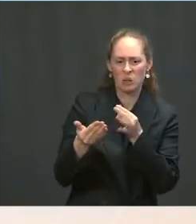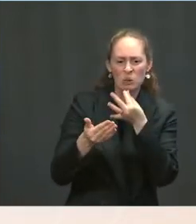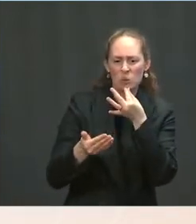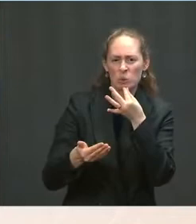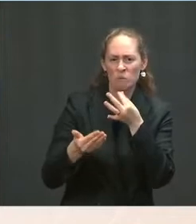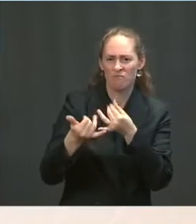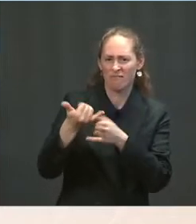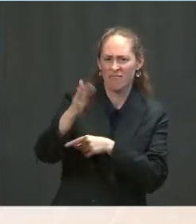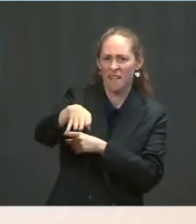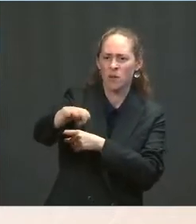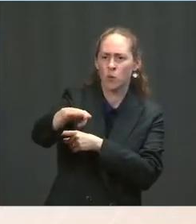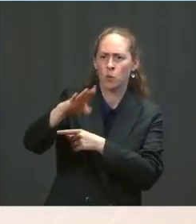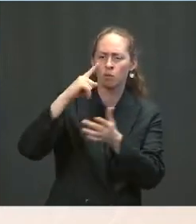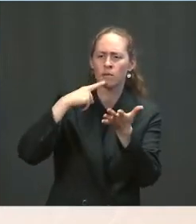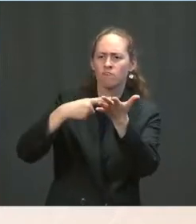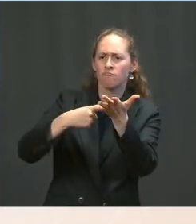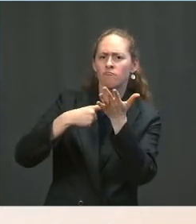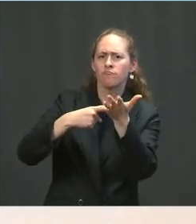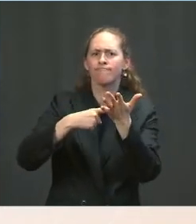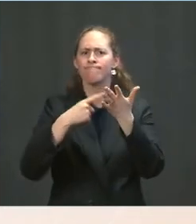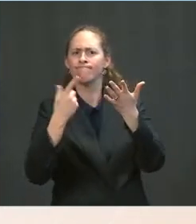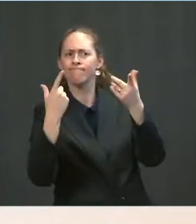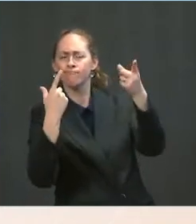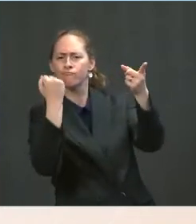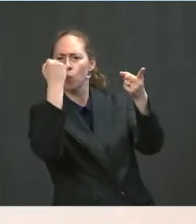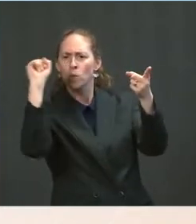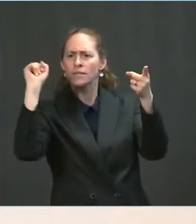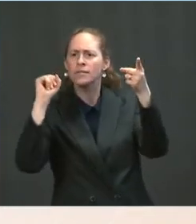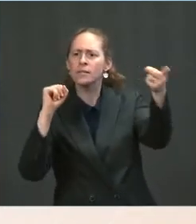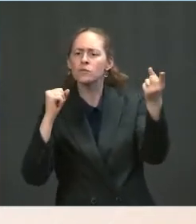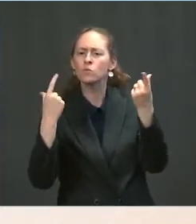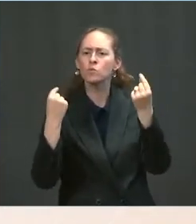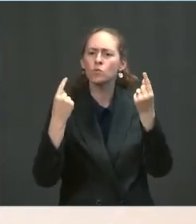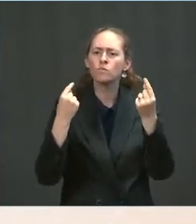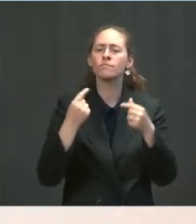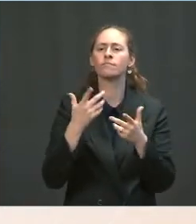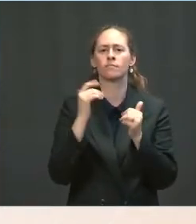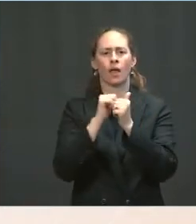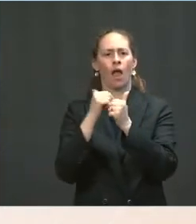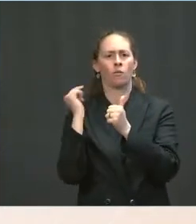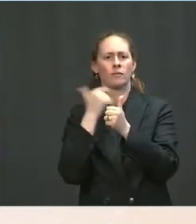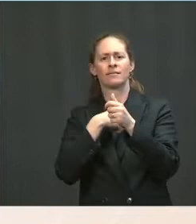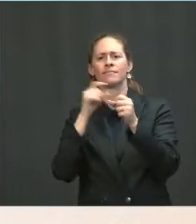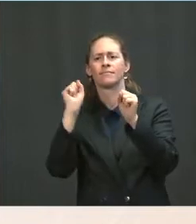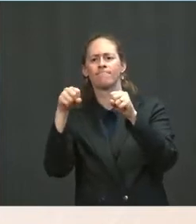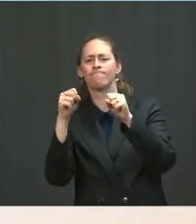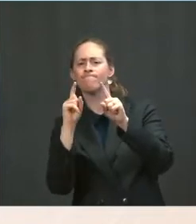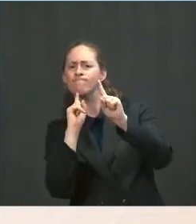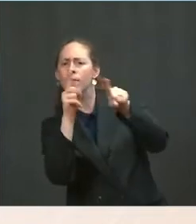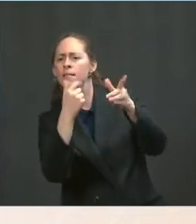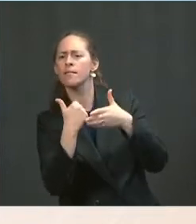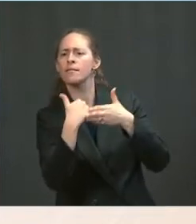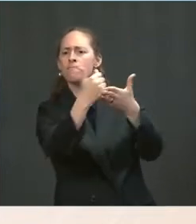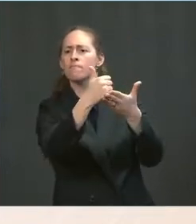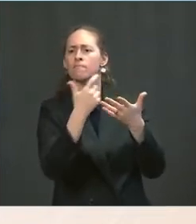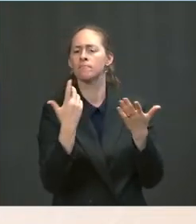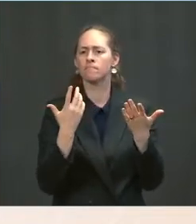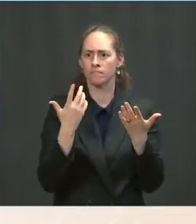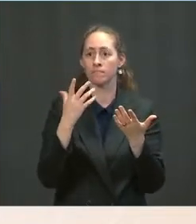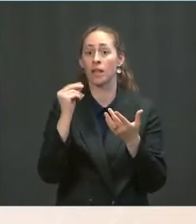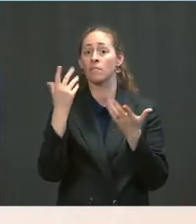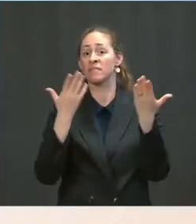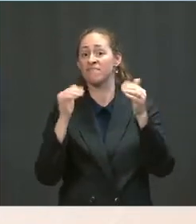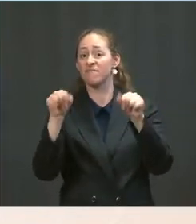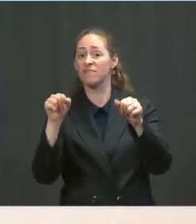the demonstrations and the administration's response. And so including applying new sanctions on Cuba, on